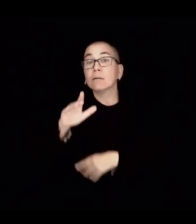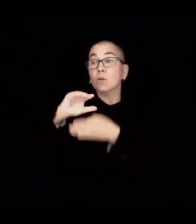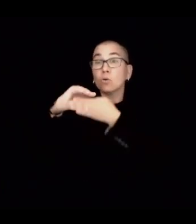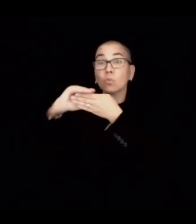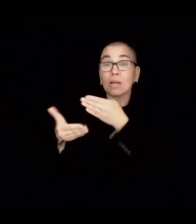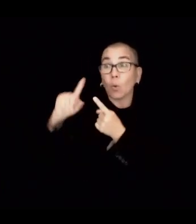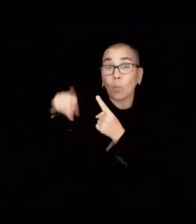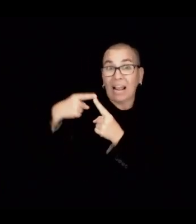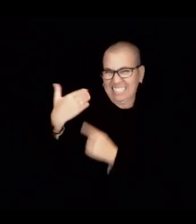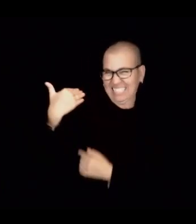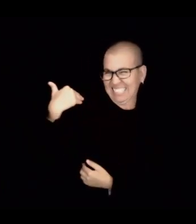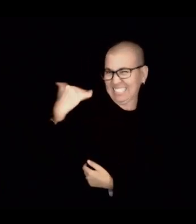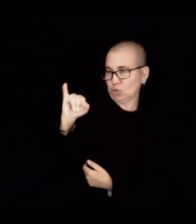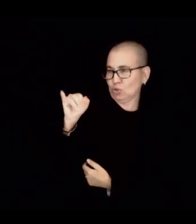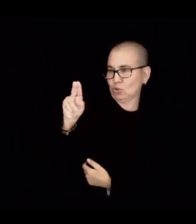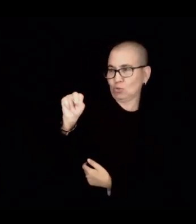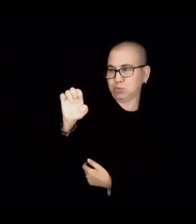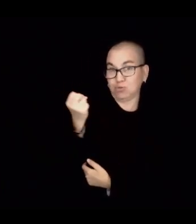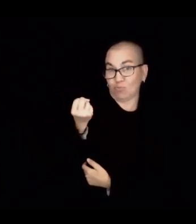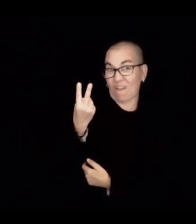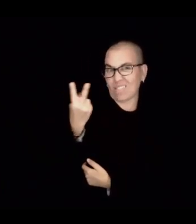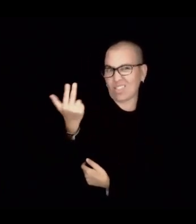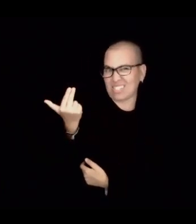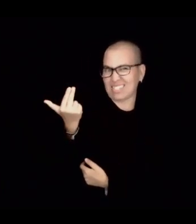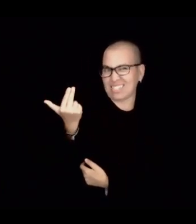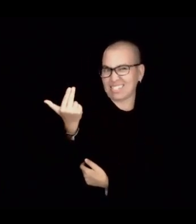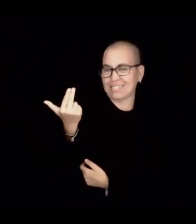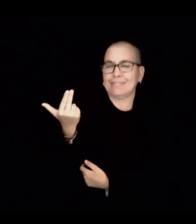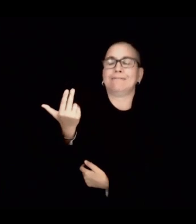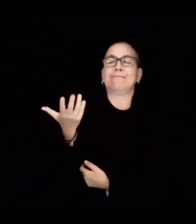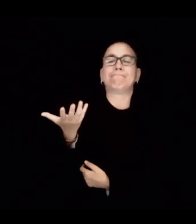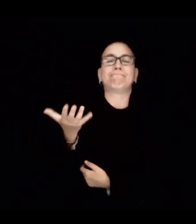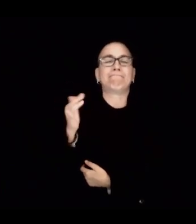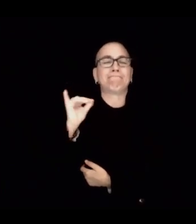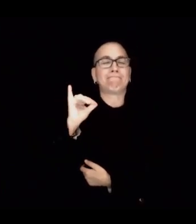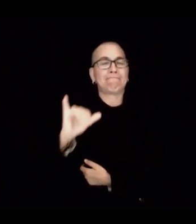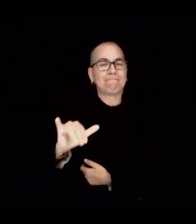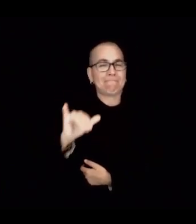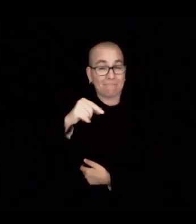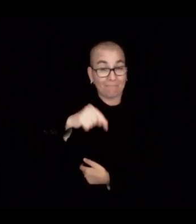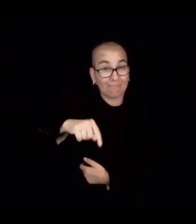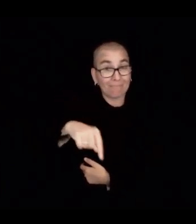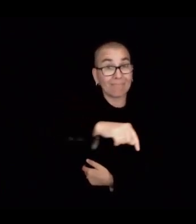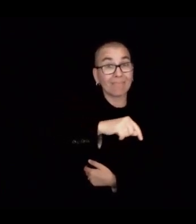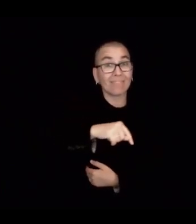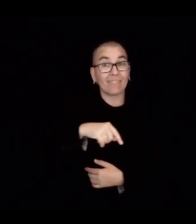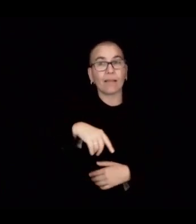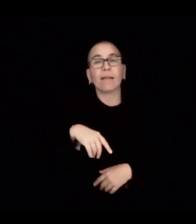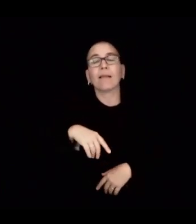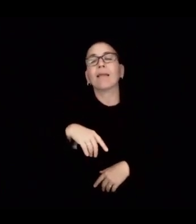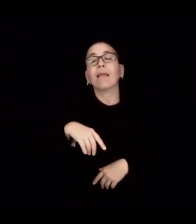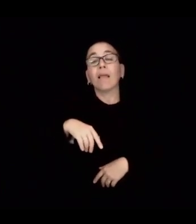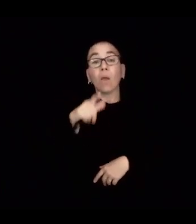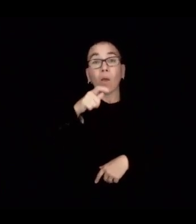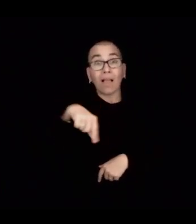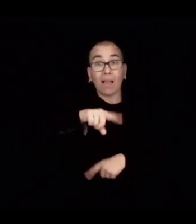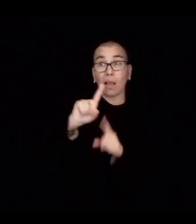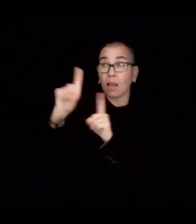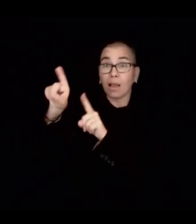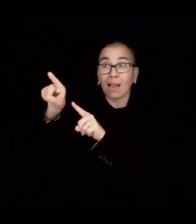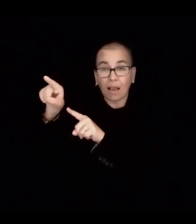or healthcare. So we want to make sure that even as we're happily taking advantage of